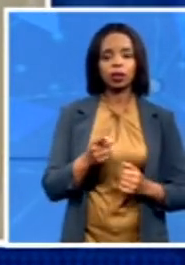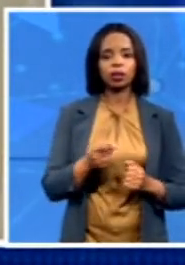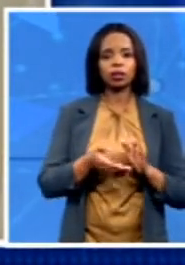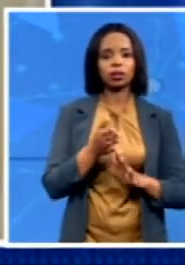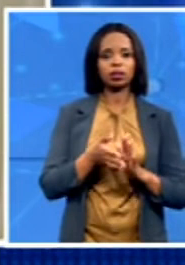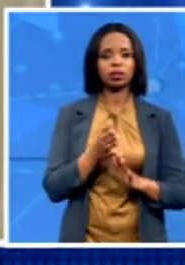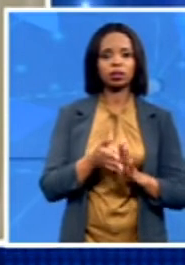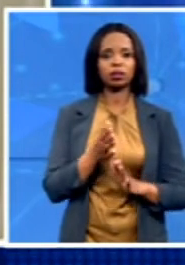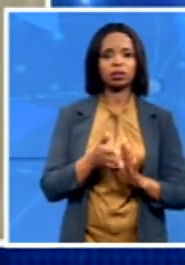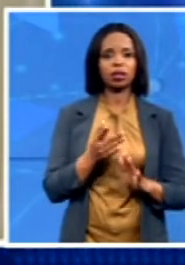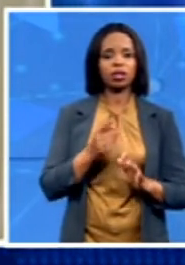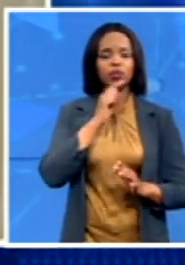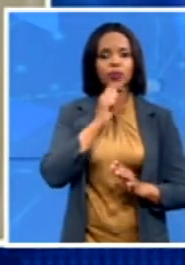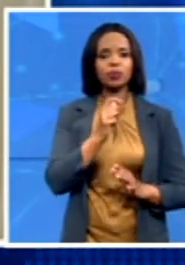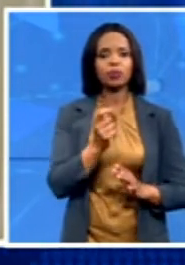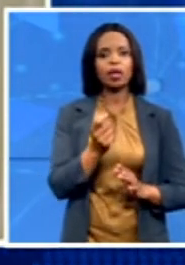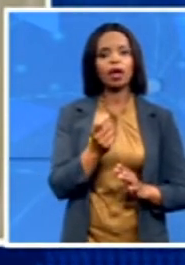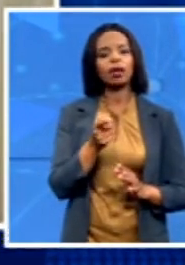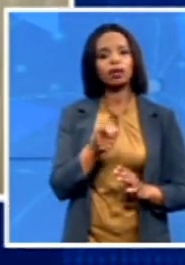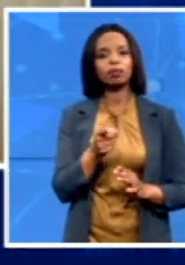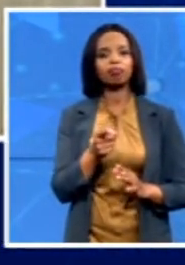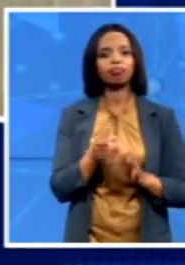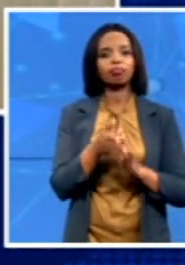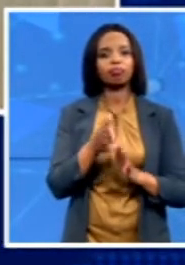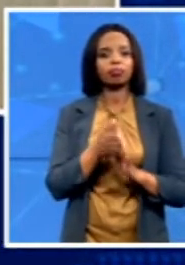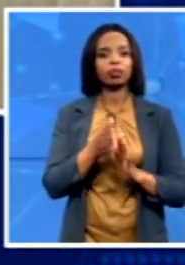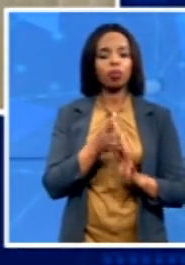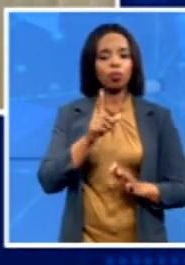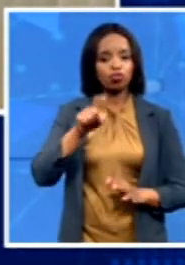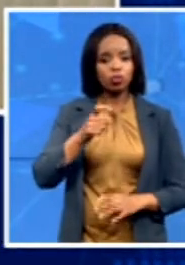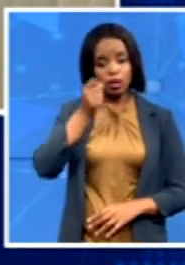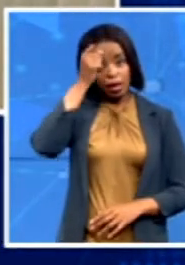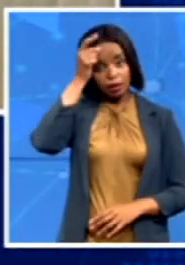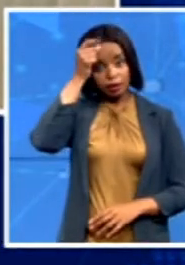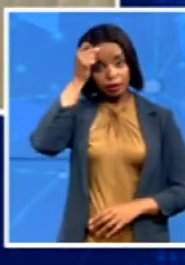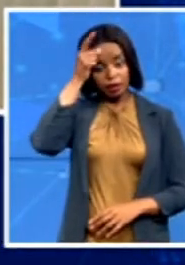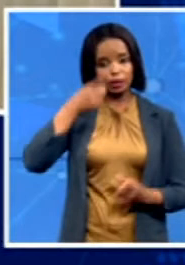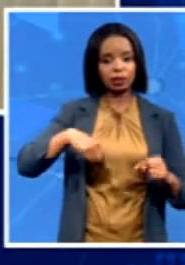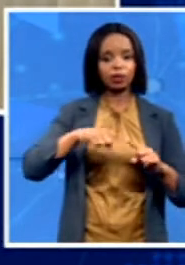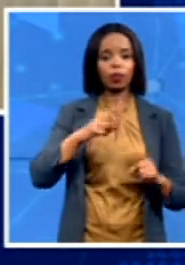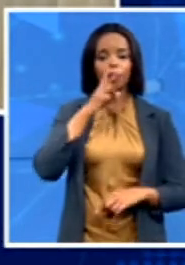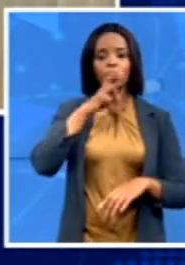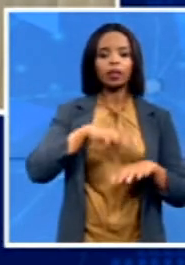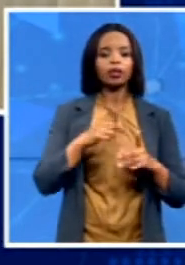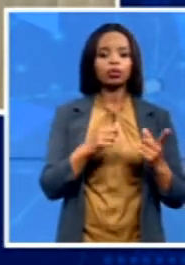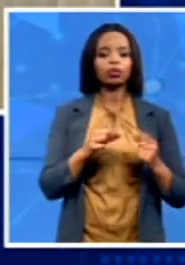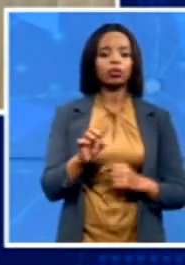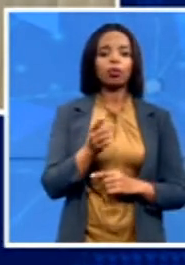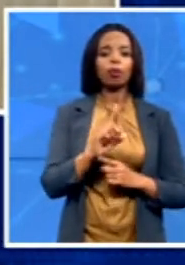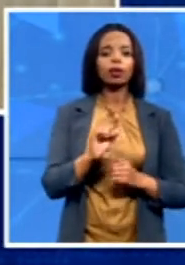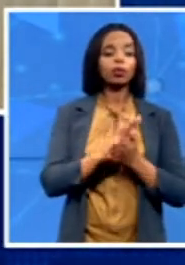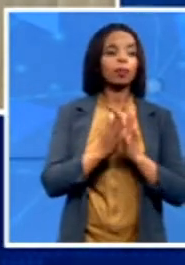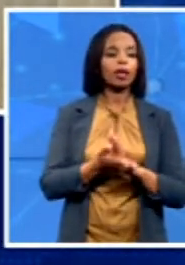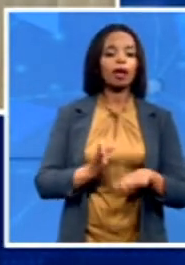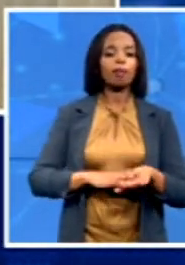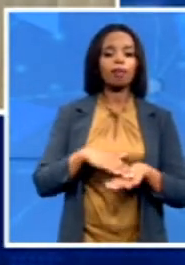be able to understand what is it that we need to do to become more competitive or to return to the former glory. So that's where I